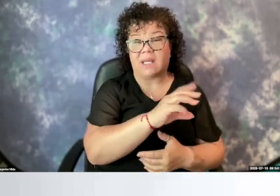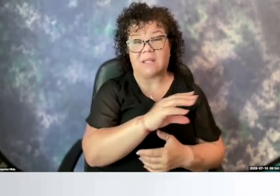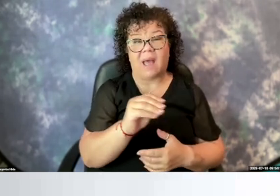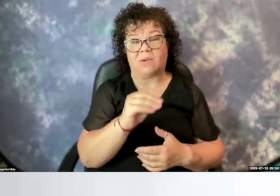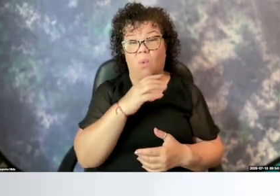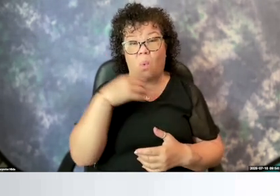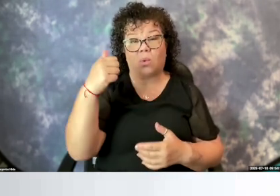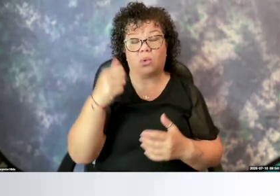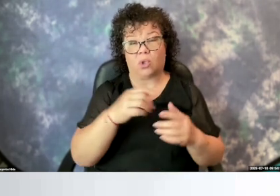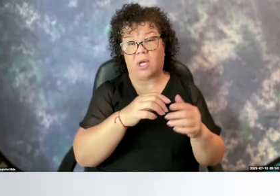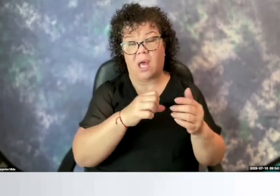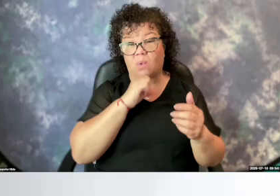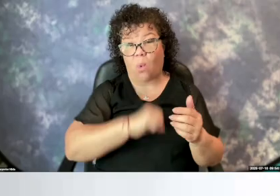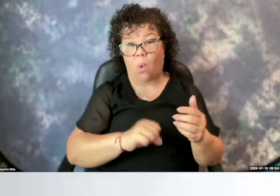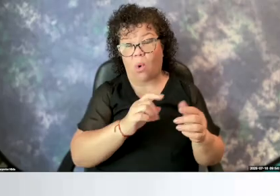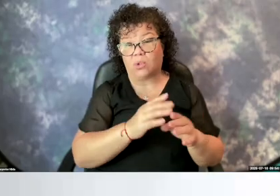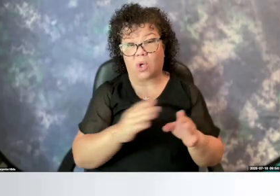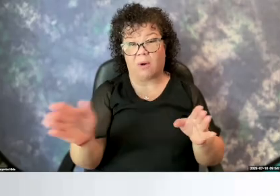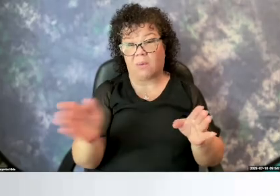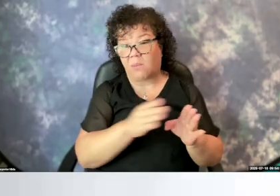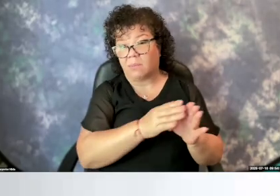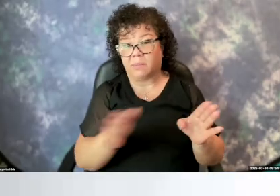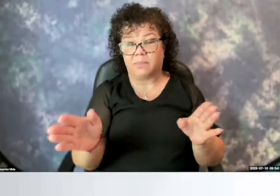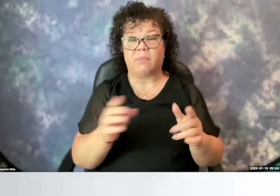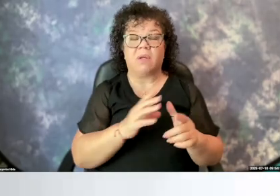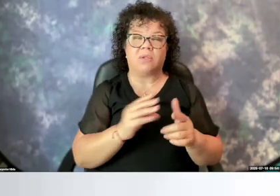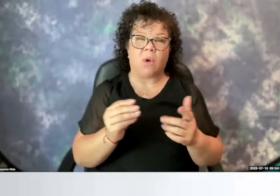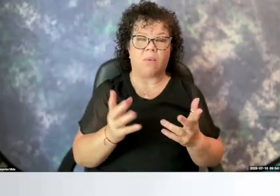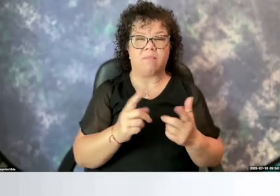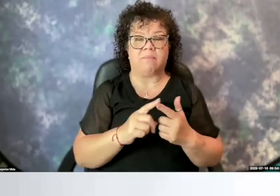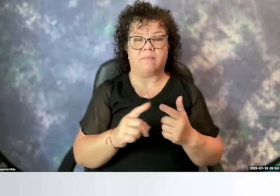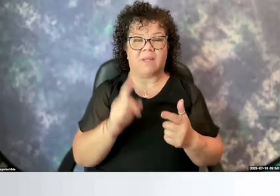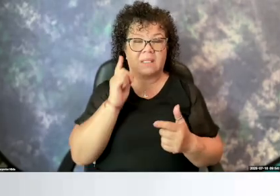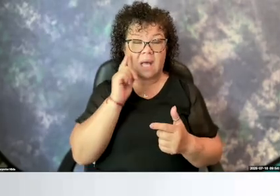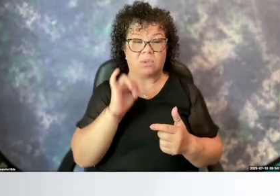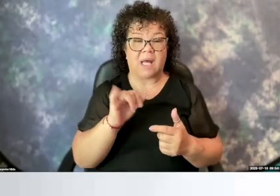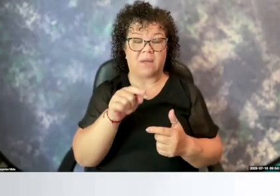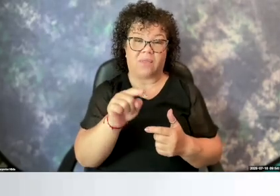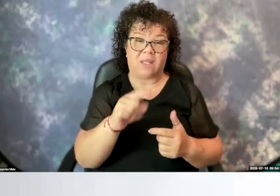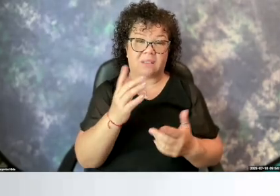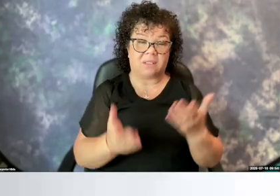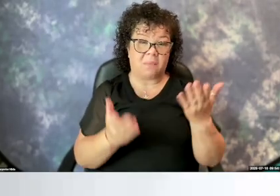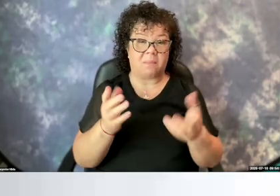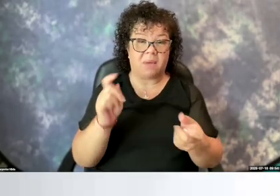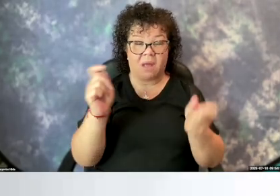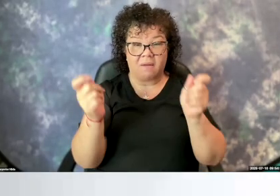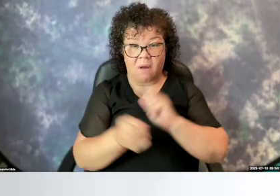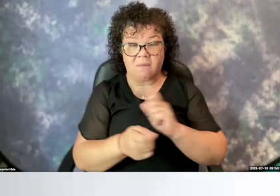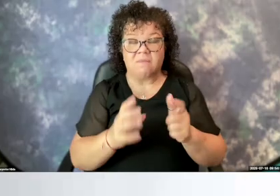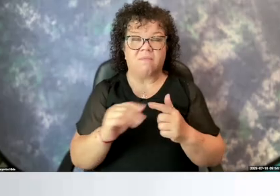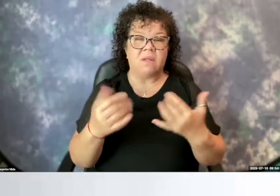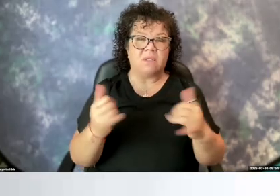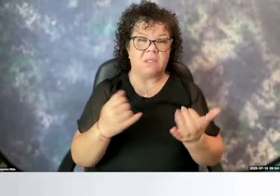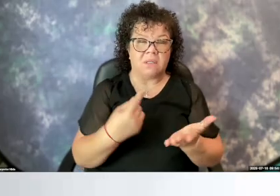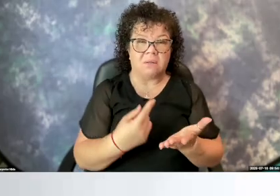have no shortage of applications, even in that older model year range. So it sounds like this is, just kind of evolving and opportunities to